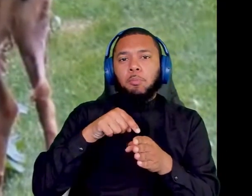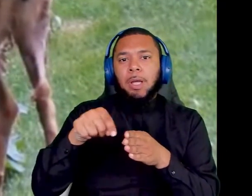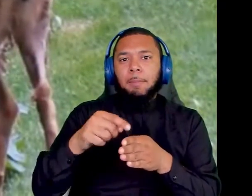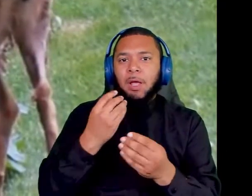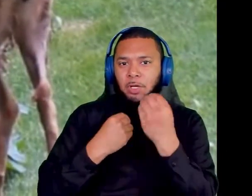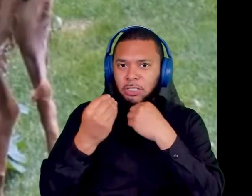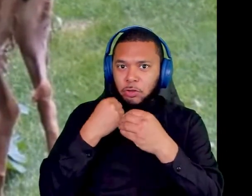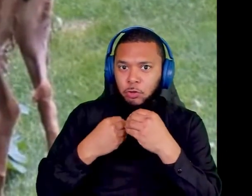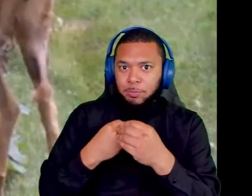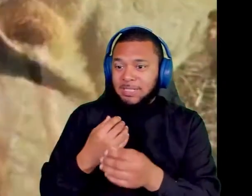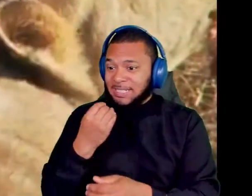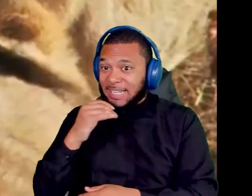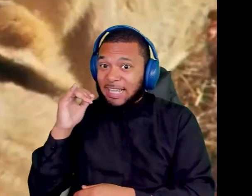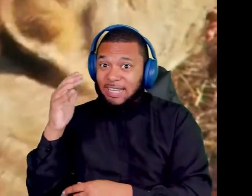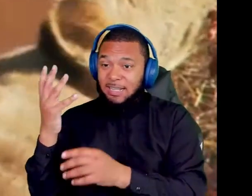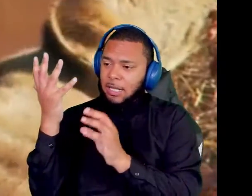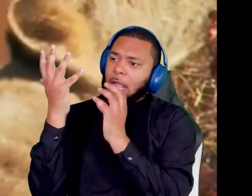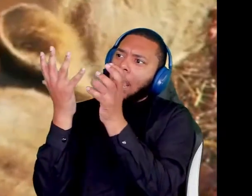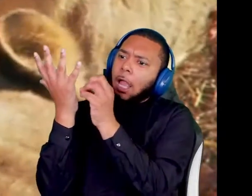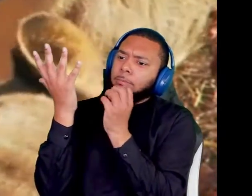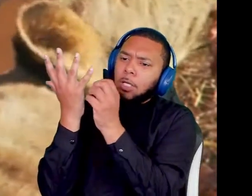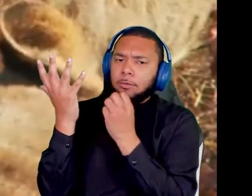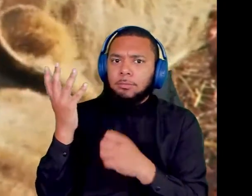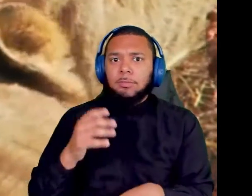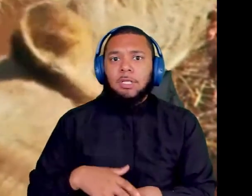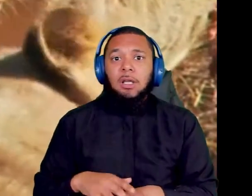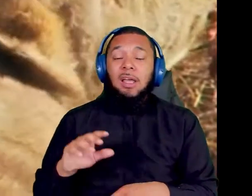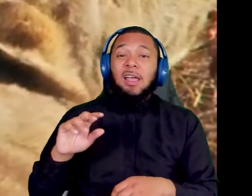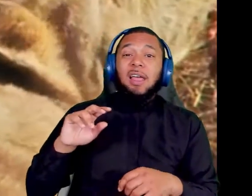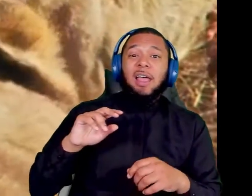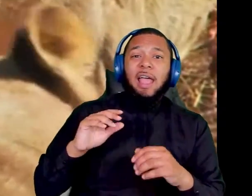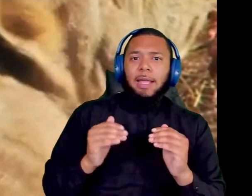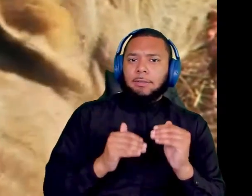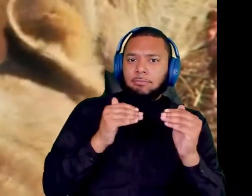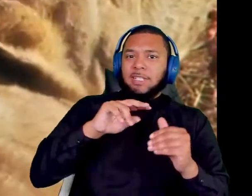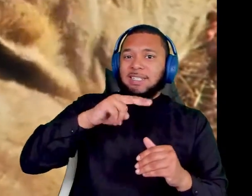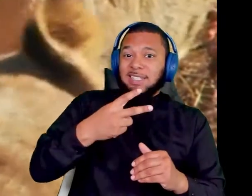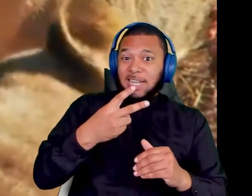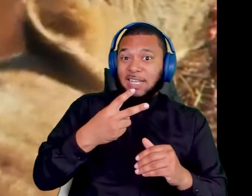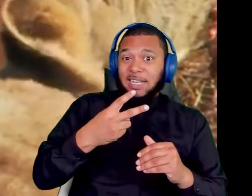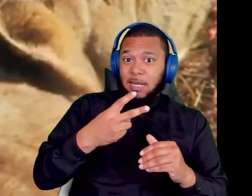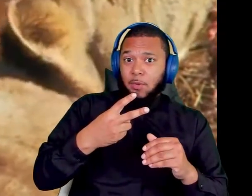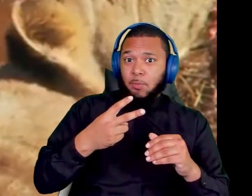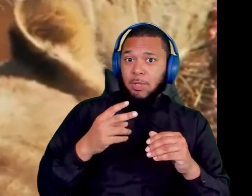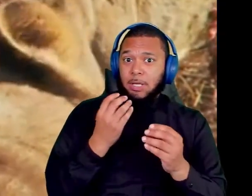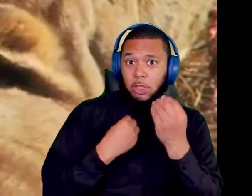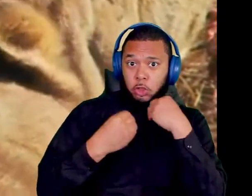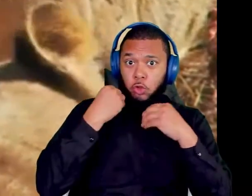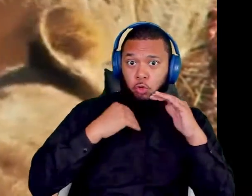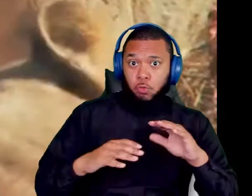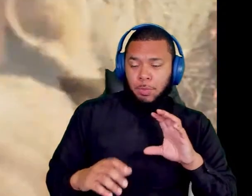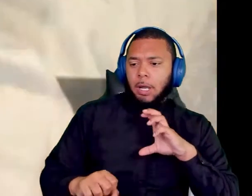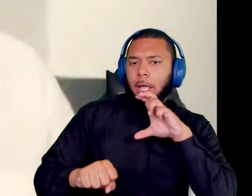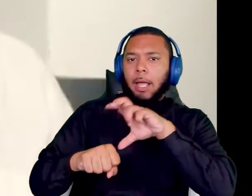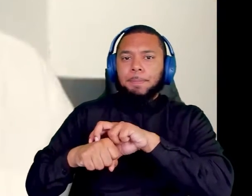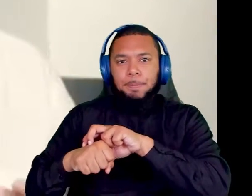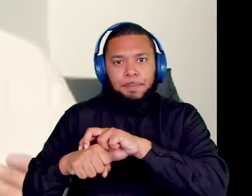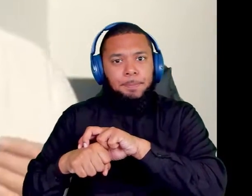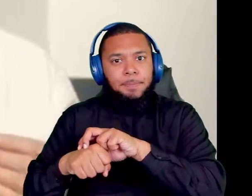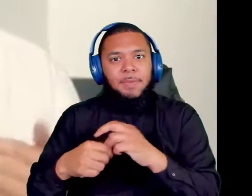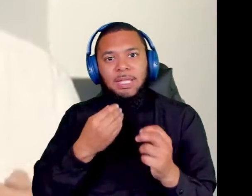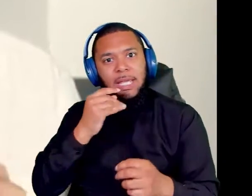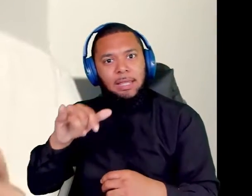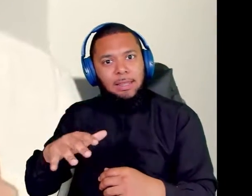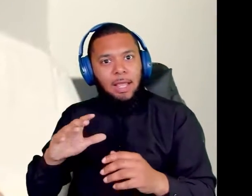be a multitude of secondary consumers that feed on those primary consumers. And so when we start to talk